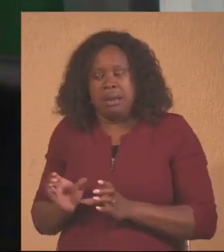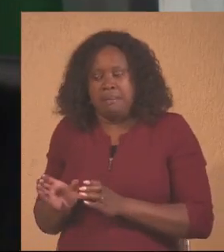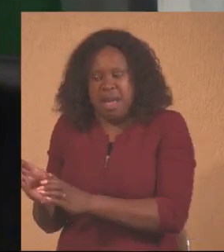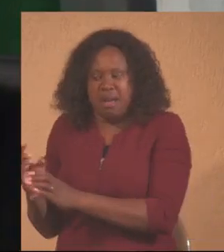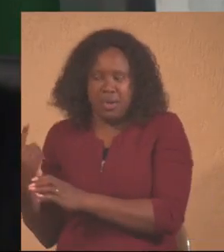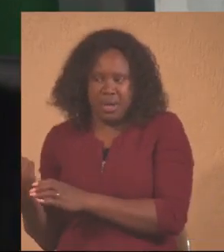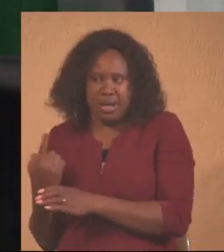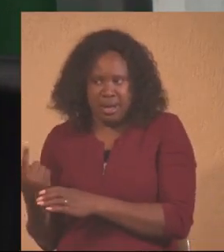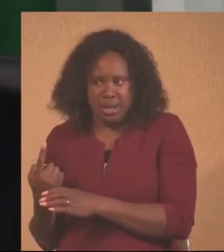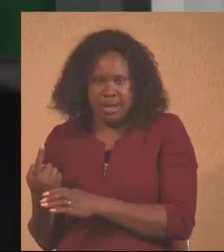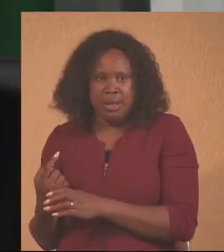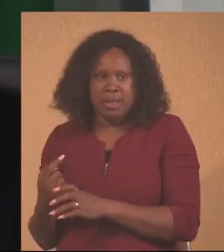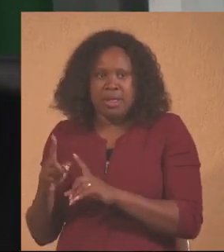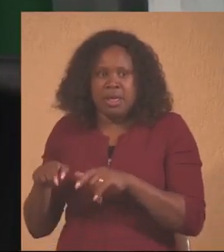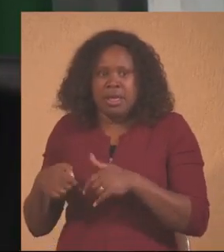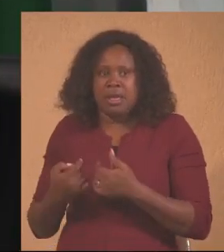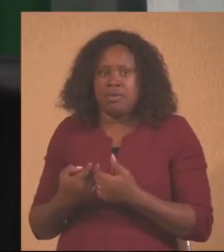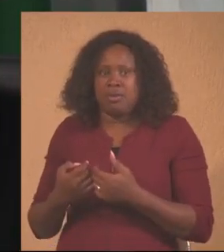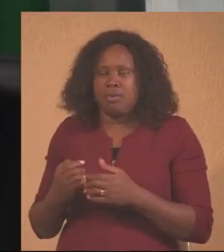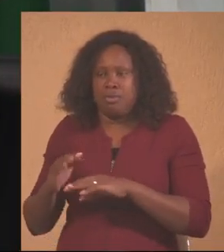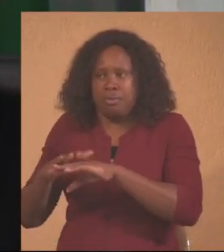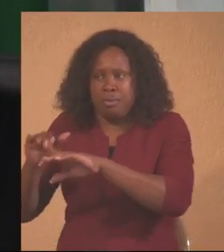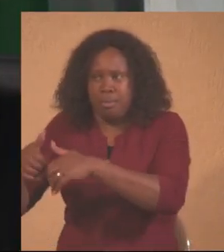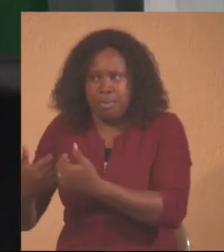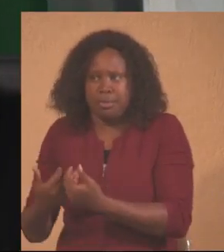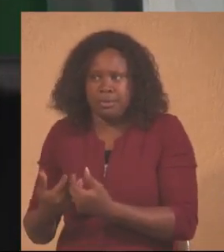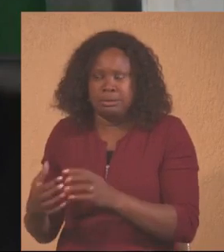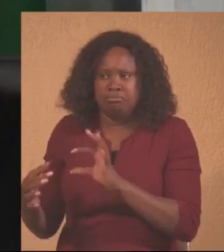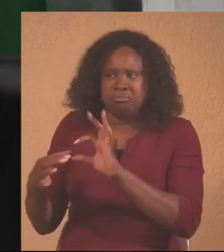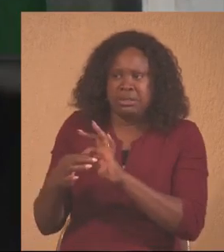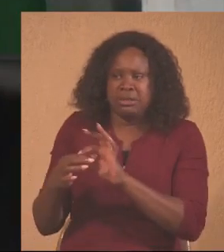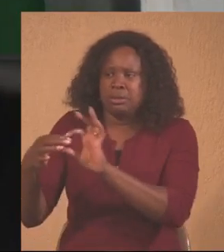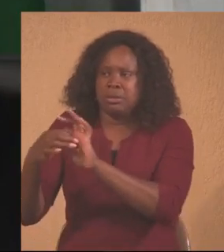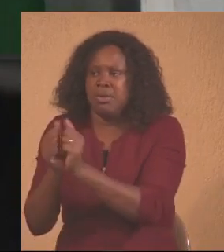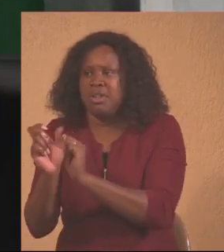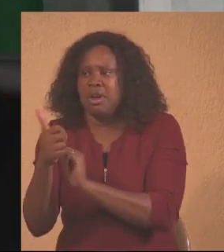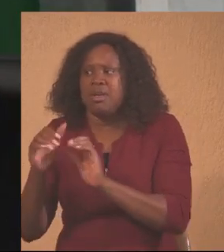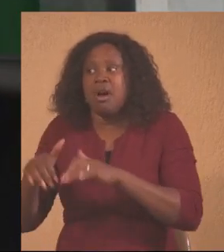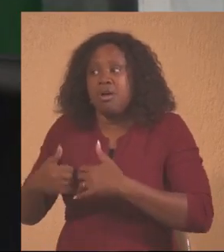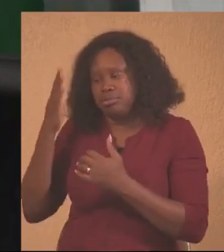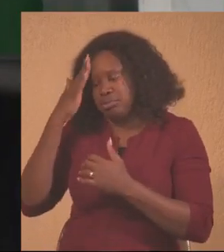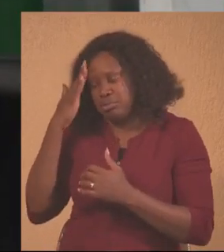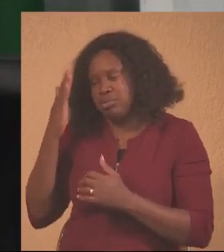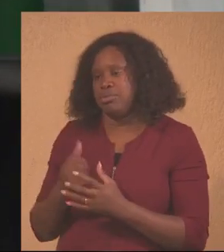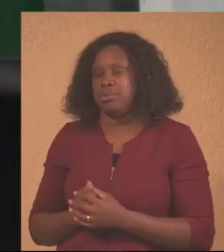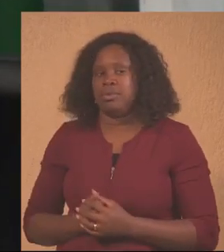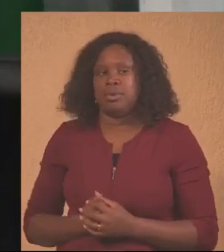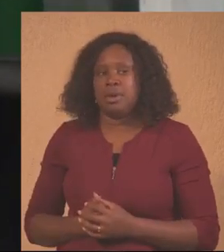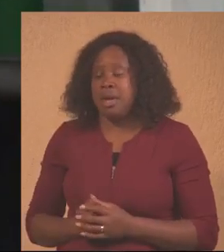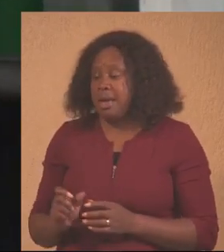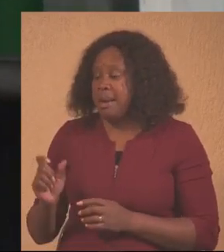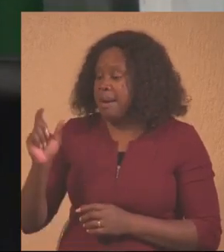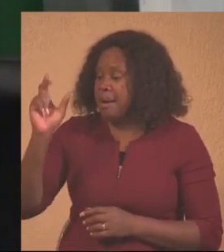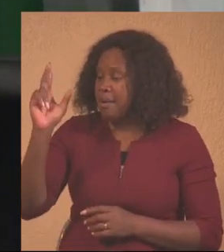contact tracing. What is the immediate procedure? Does this person then give a list of